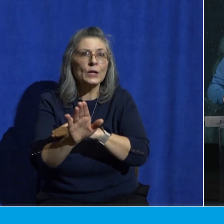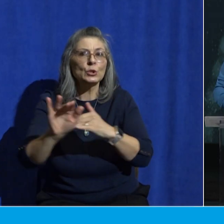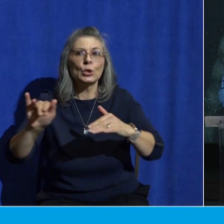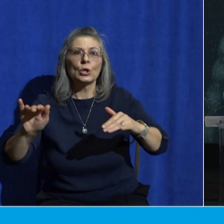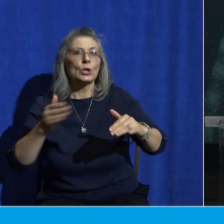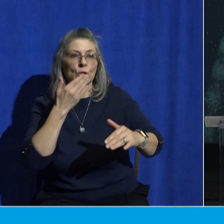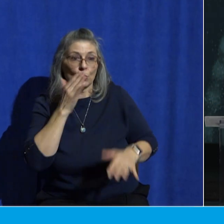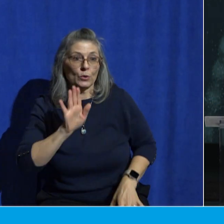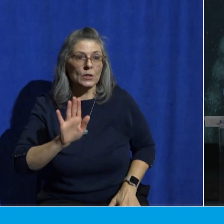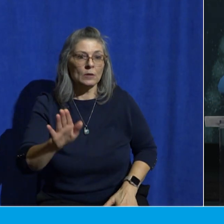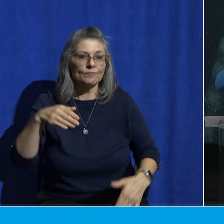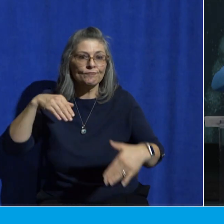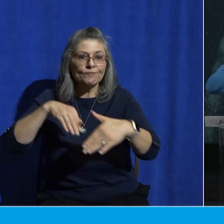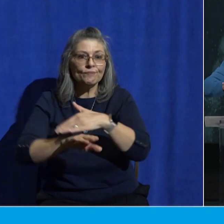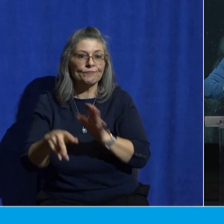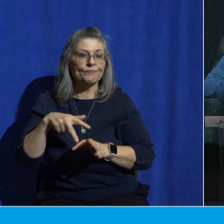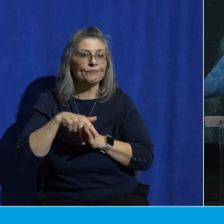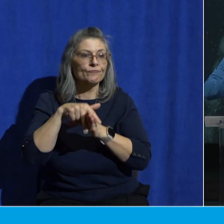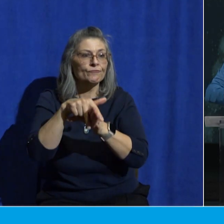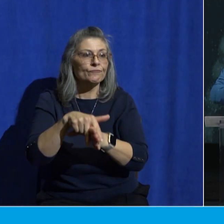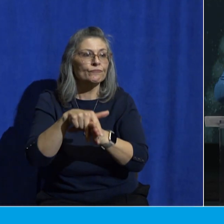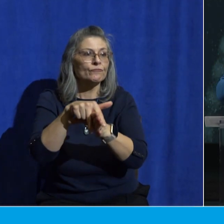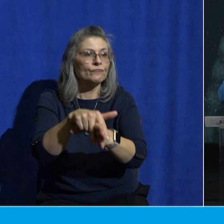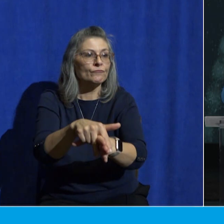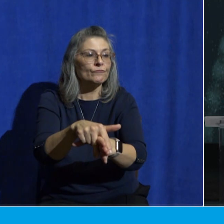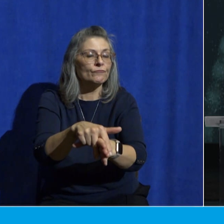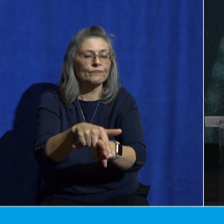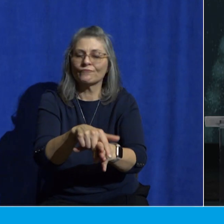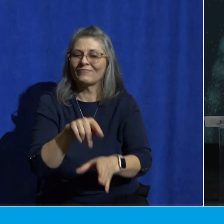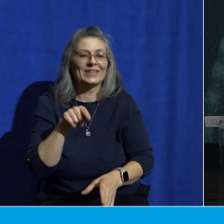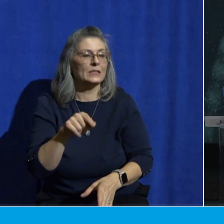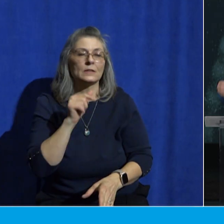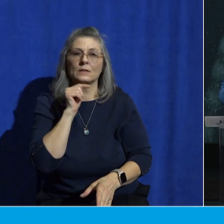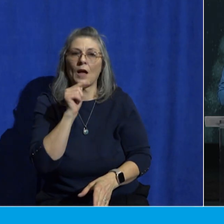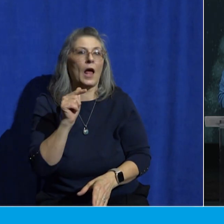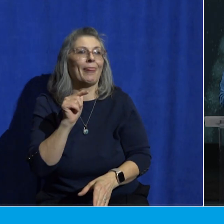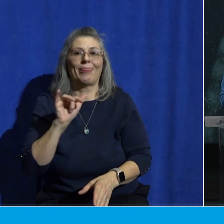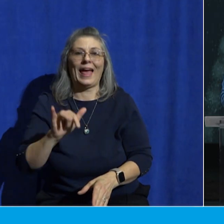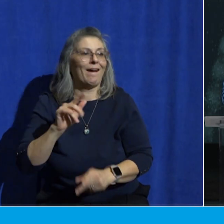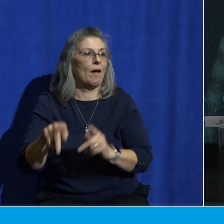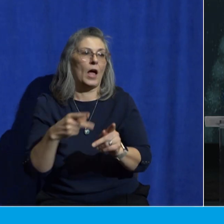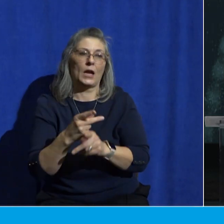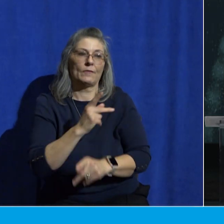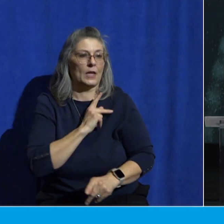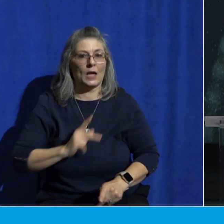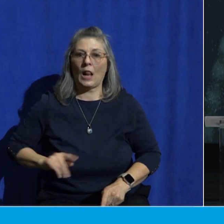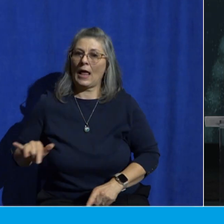clear that he is not the kind of king they thought he was.